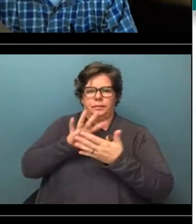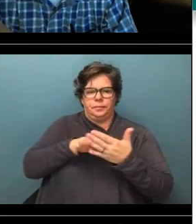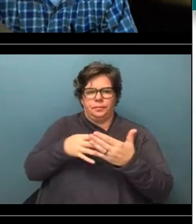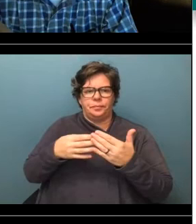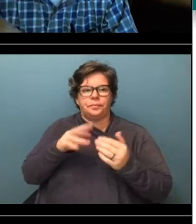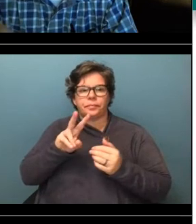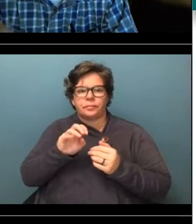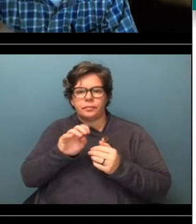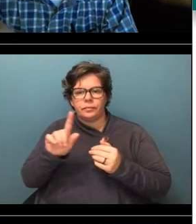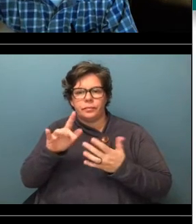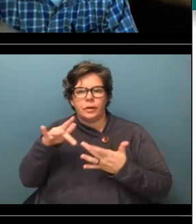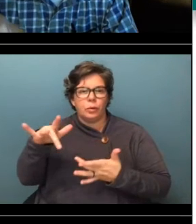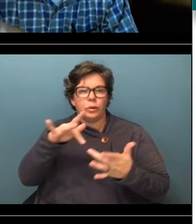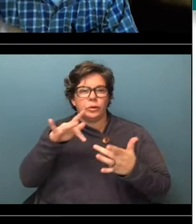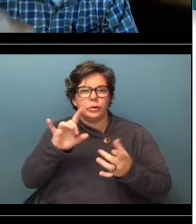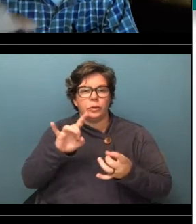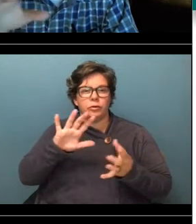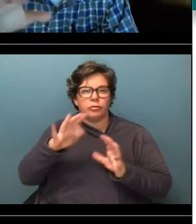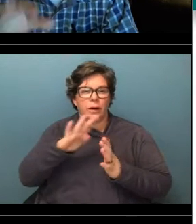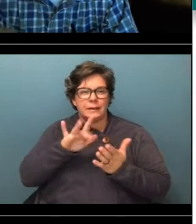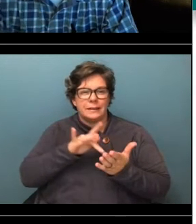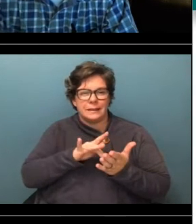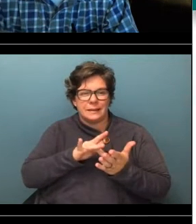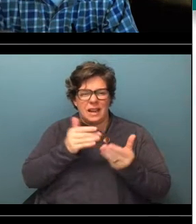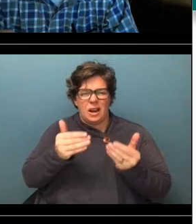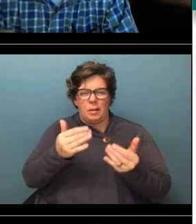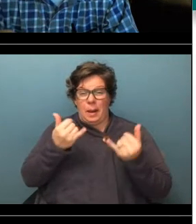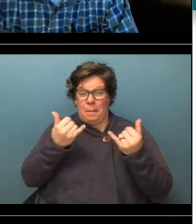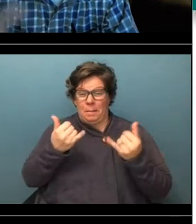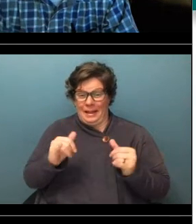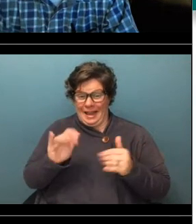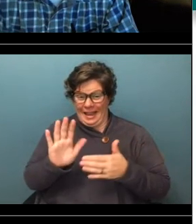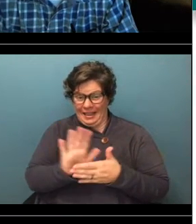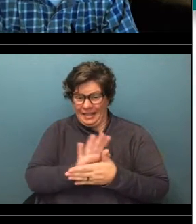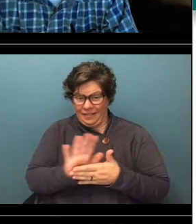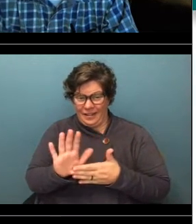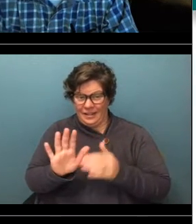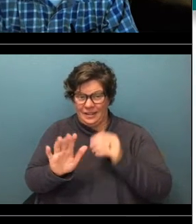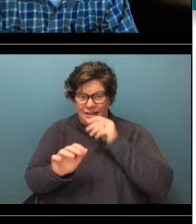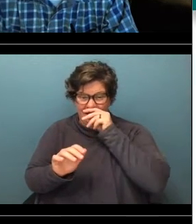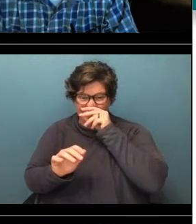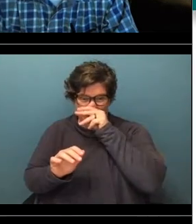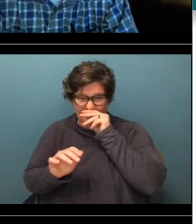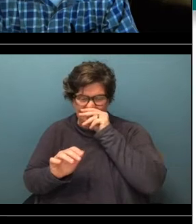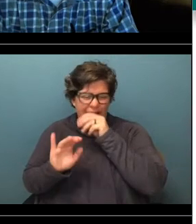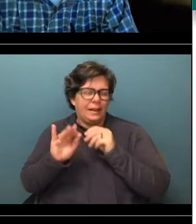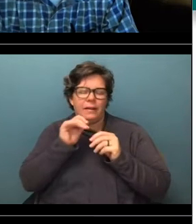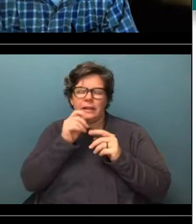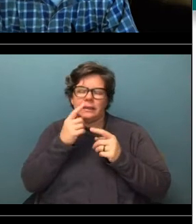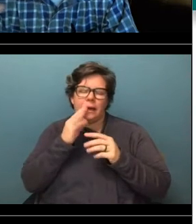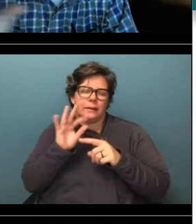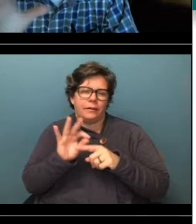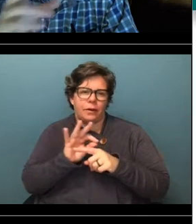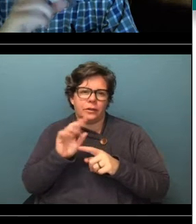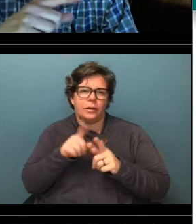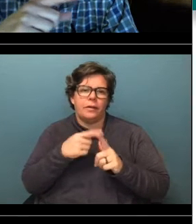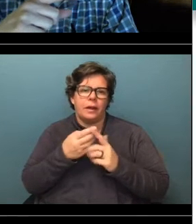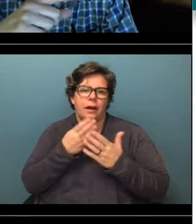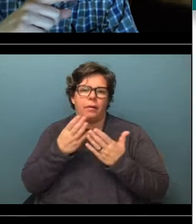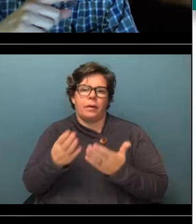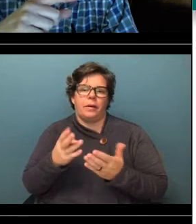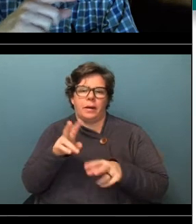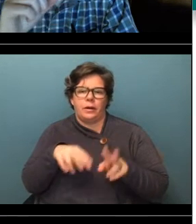what a crisis center looks like. I'm going to go ahead and attempt to upload the tour, and if it doesn't work, I recommend that you take a